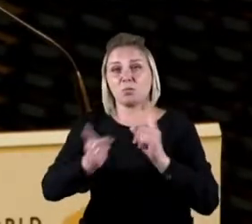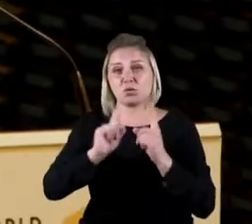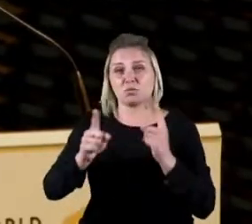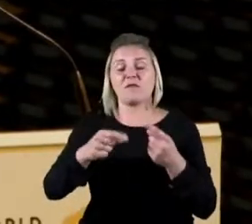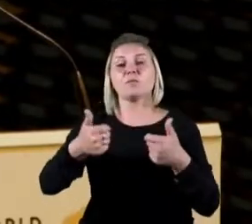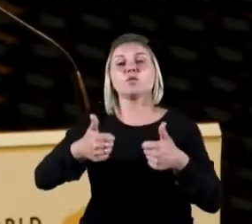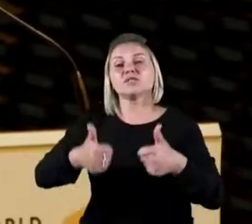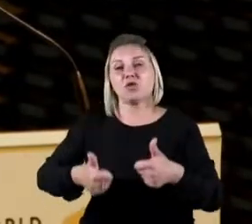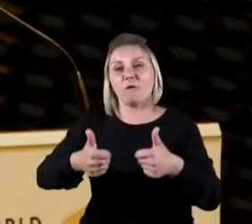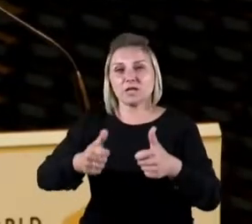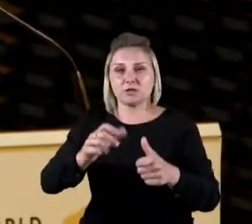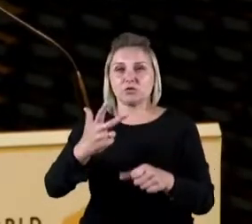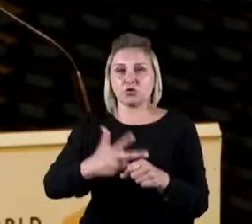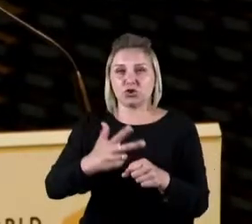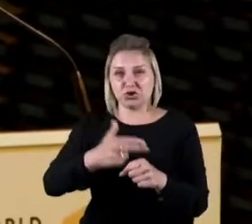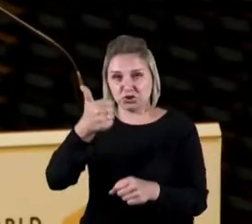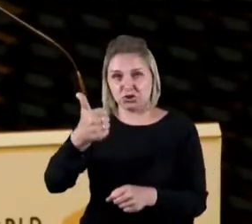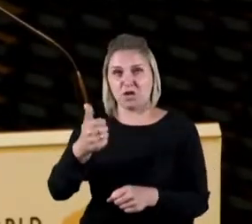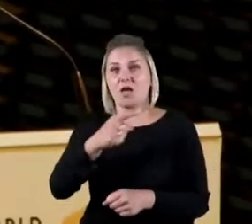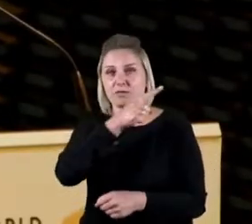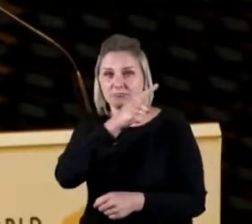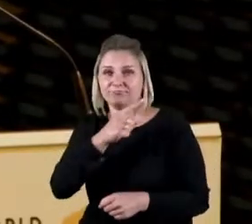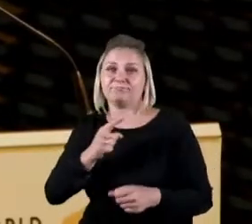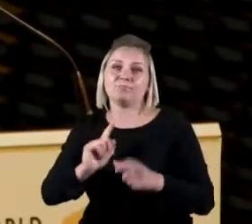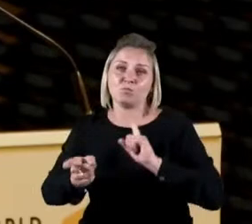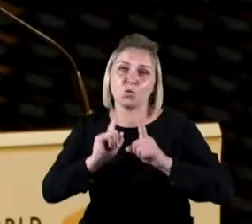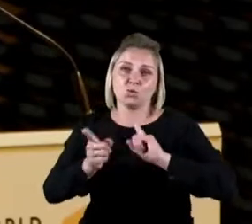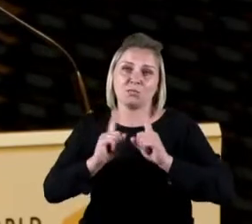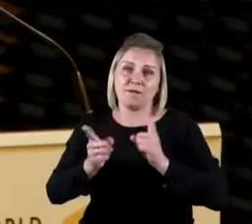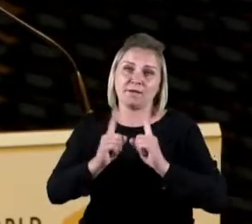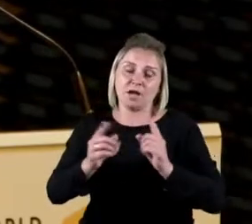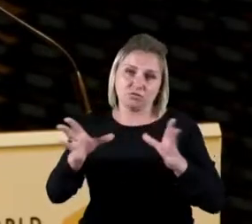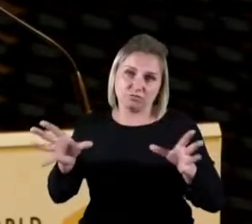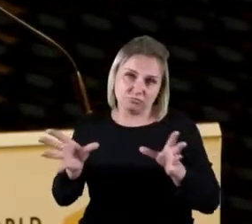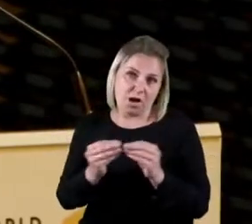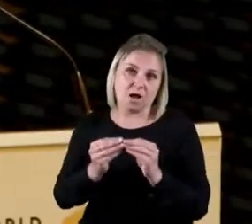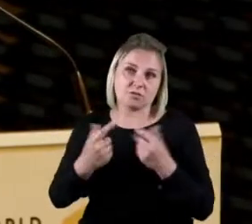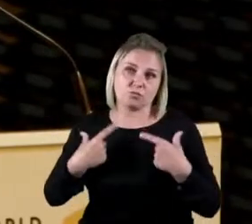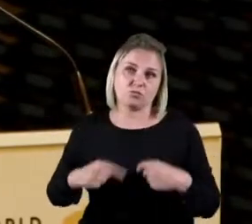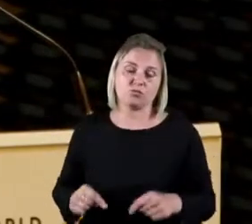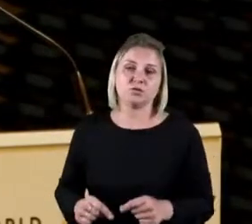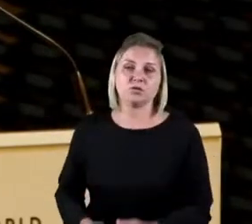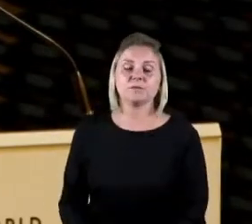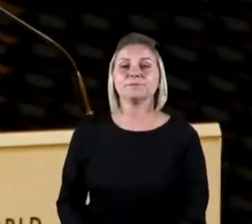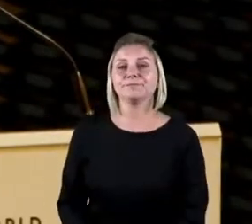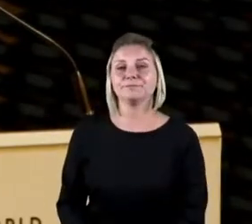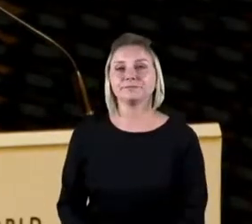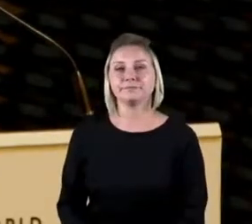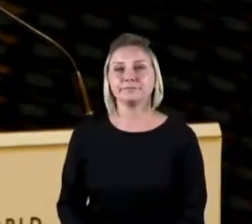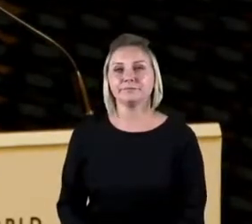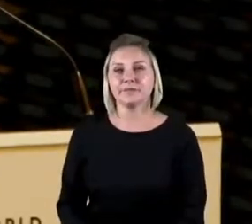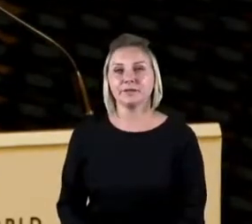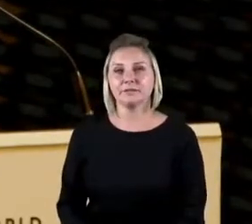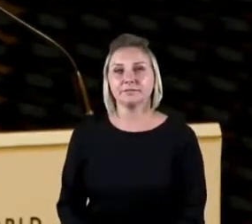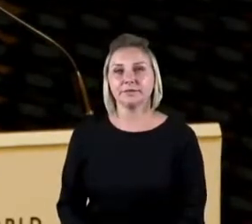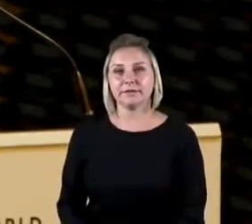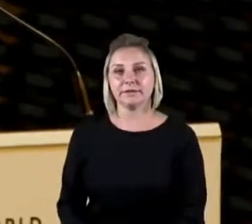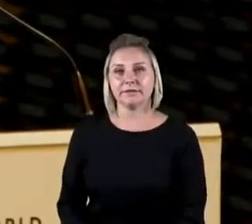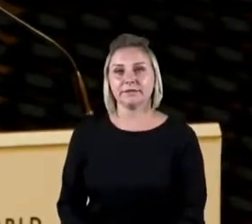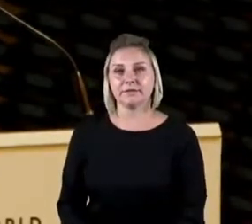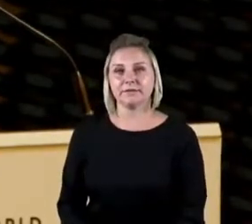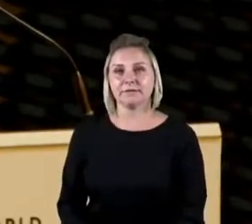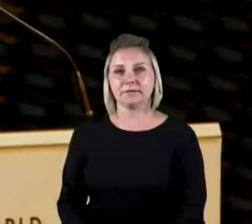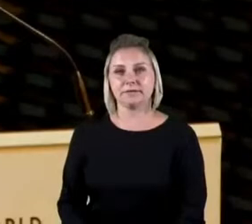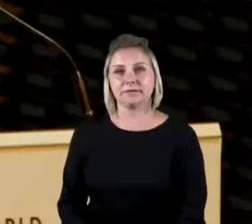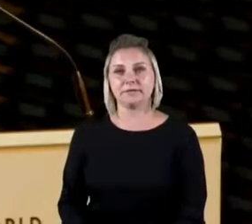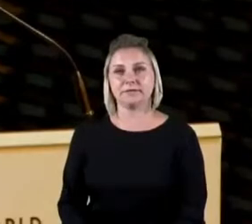Cities for All Global Compact and campaign which exists. If you're not already familiar with that, check it out. And if you'd like to know more, please come and speak to me afterwards. I've tried to be